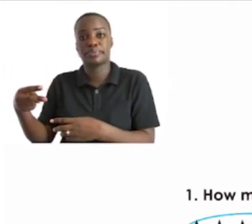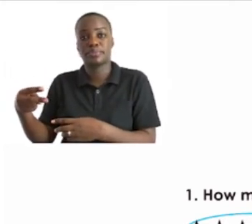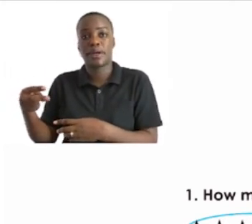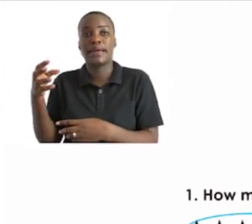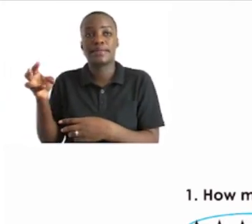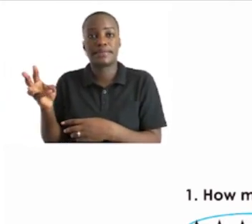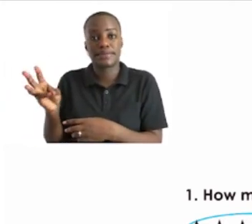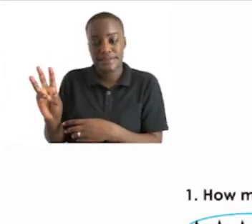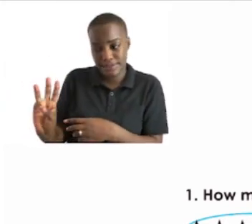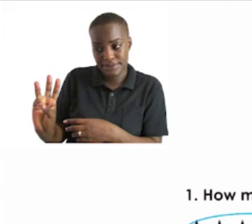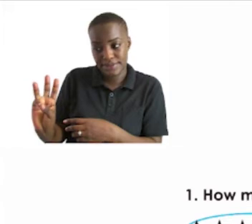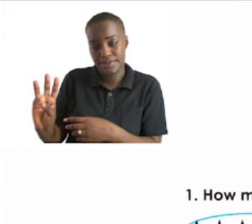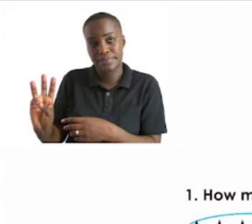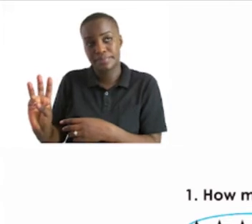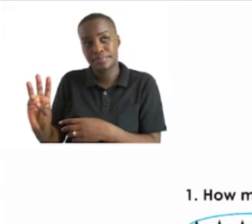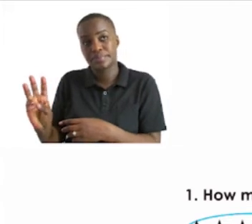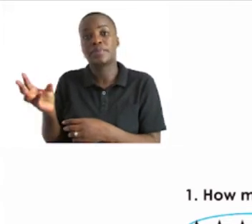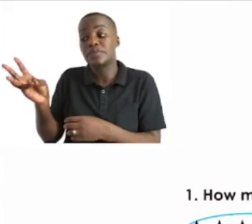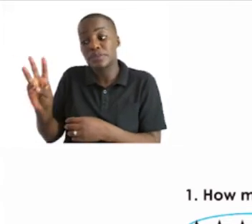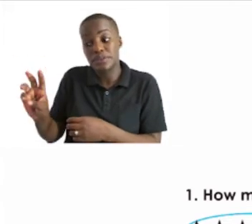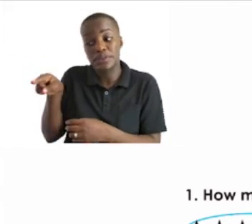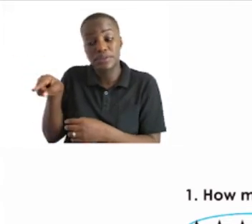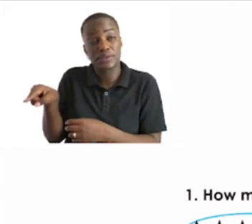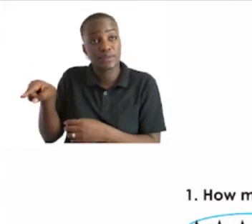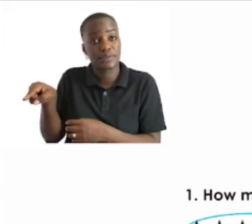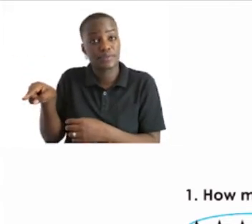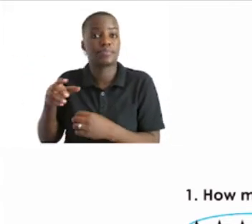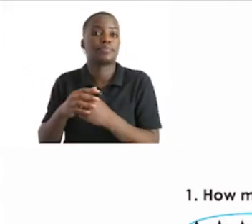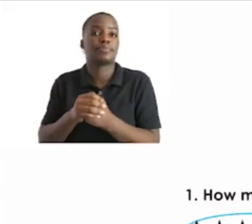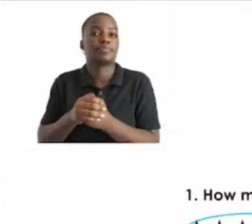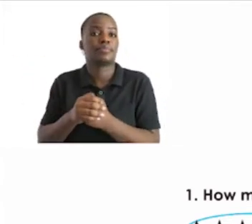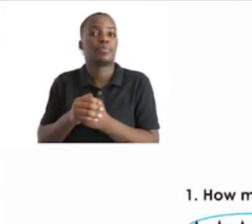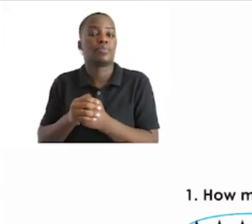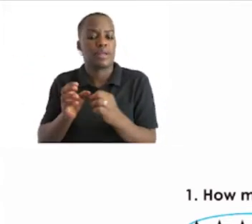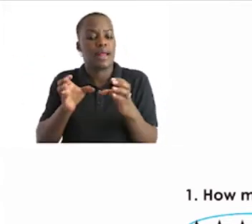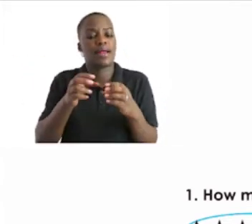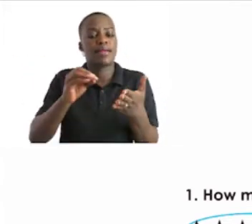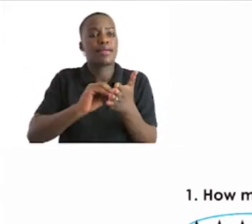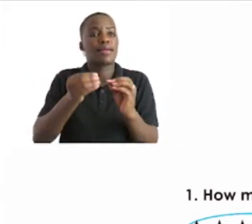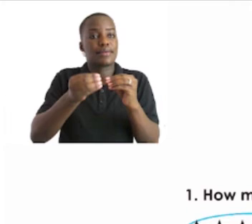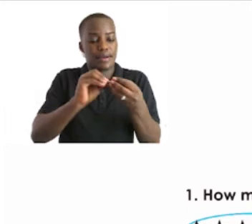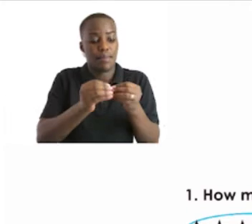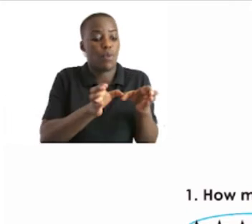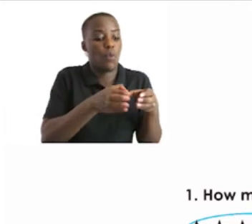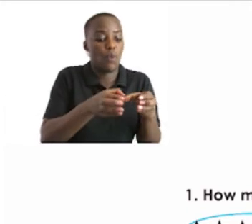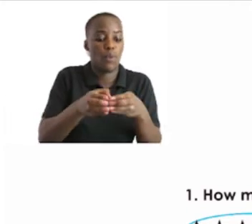say equals to 6. The second 6, we got it from the number of